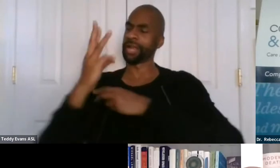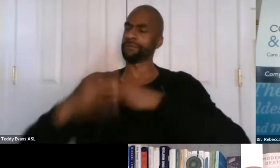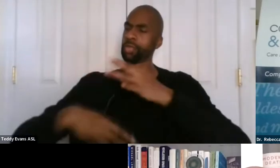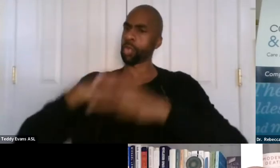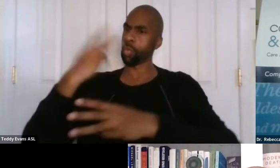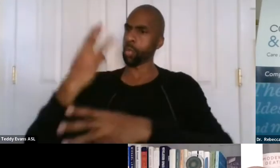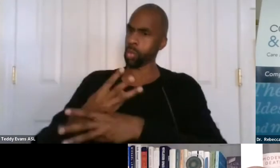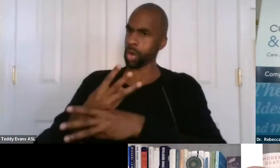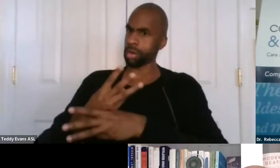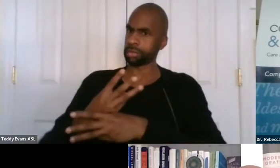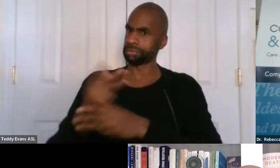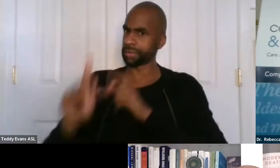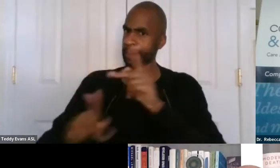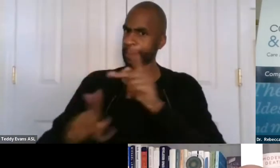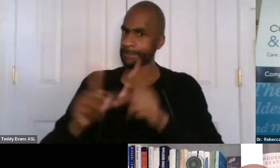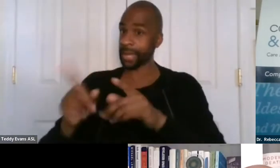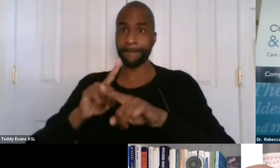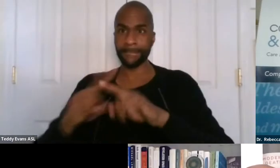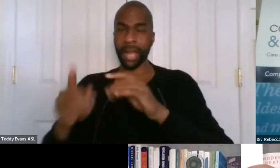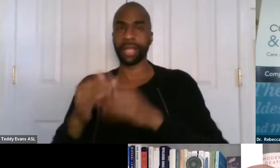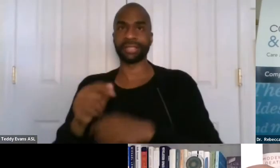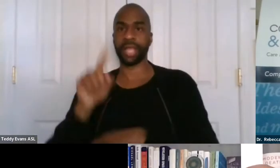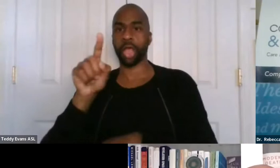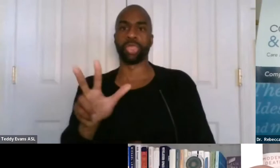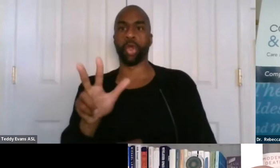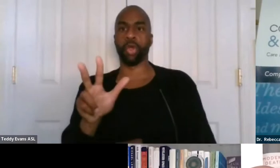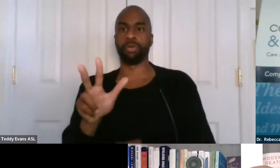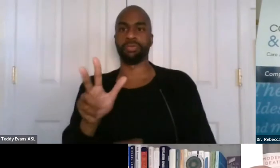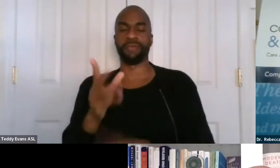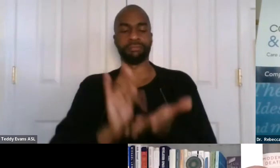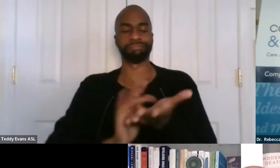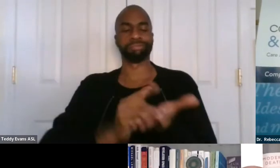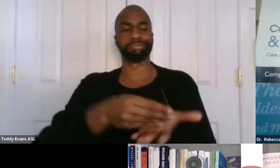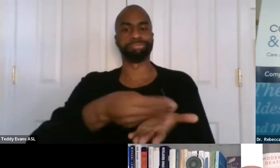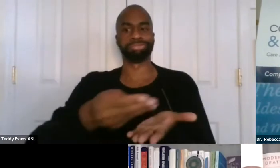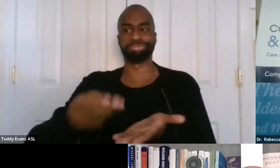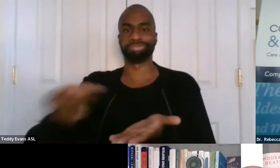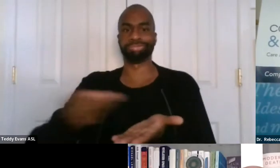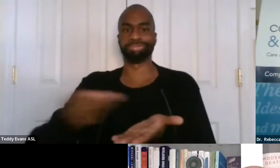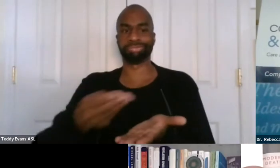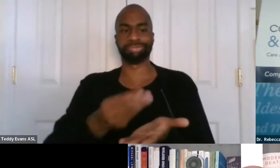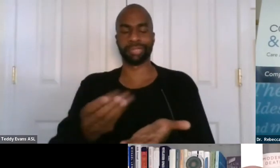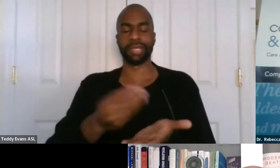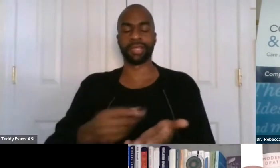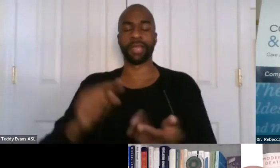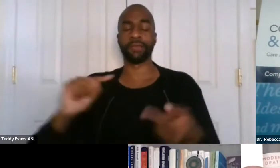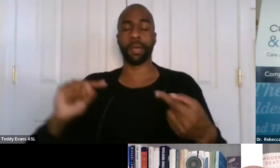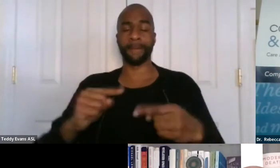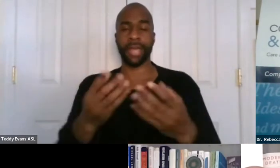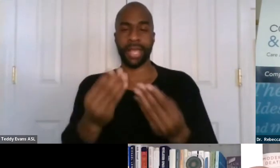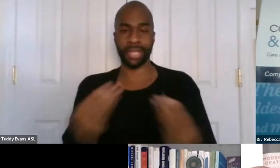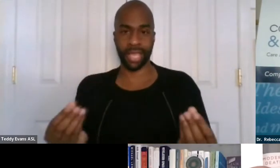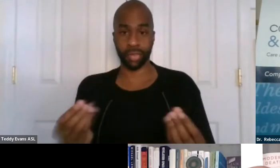opioids. And if those were helpful for patients in the long term, then that would be acceptable. That would be perfectly